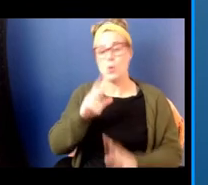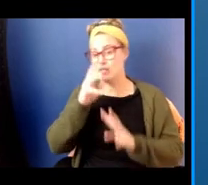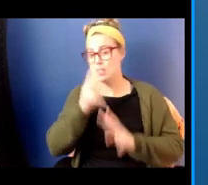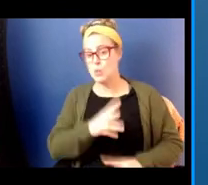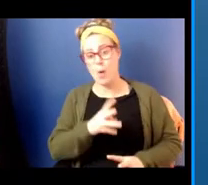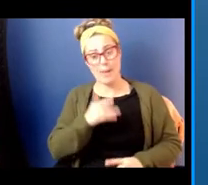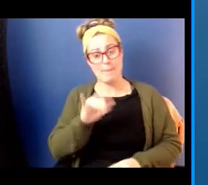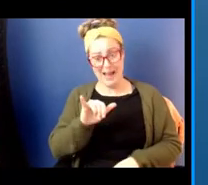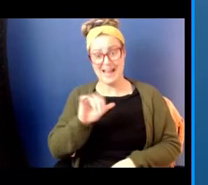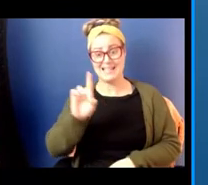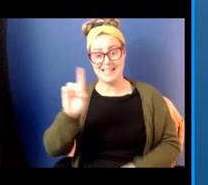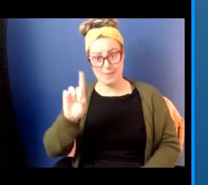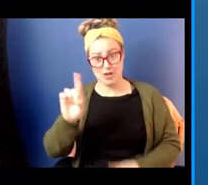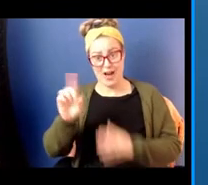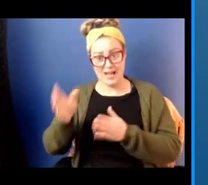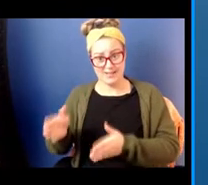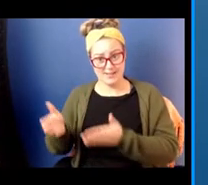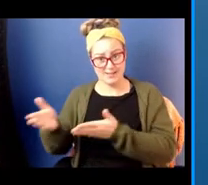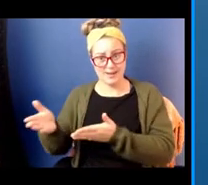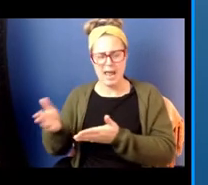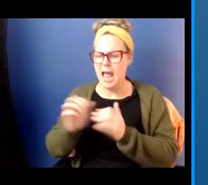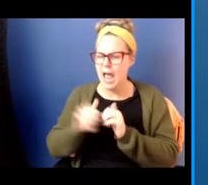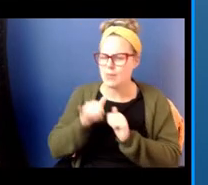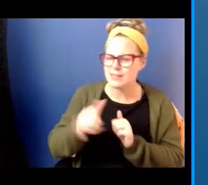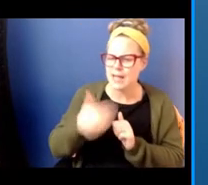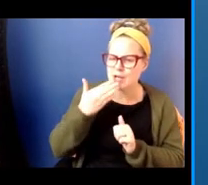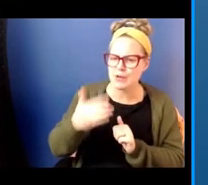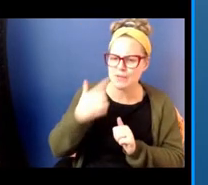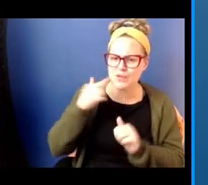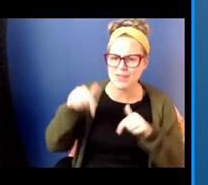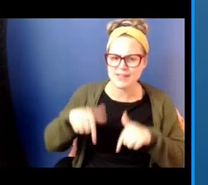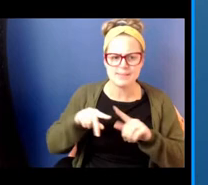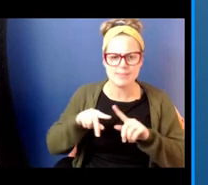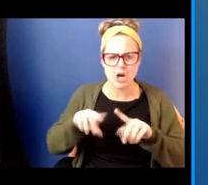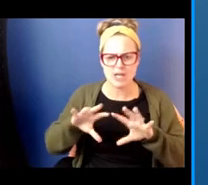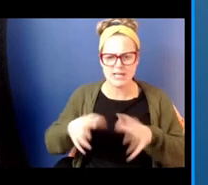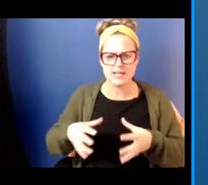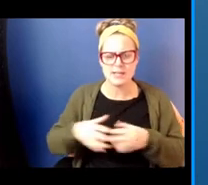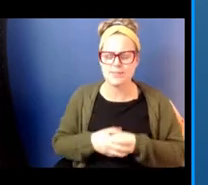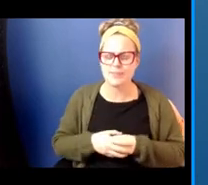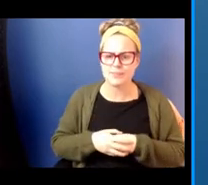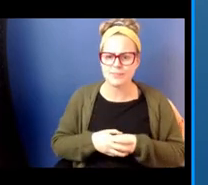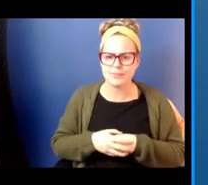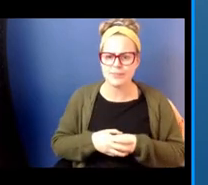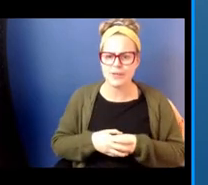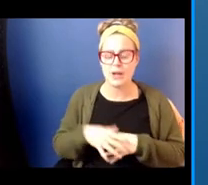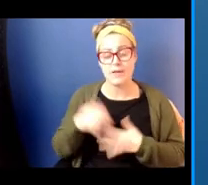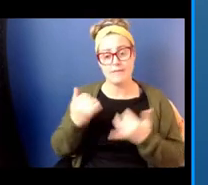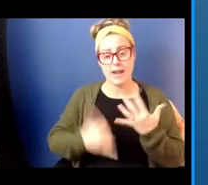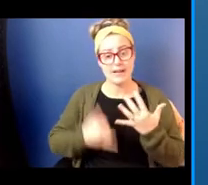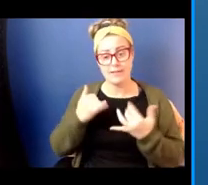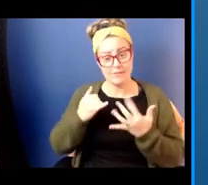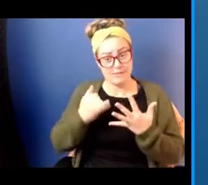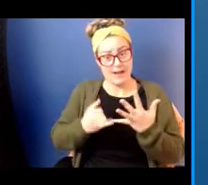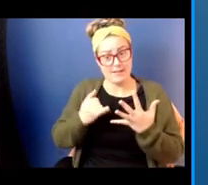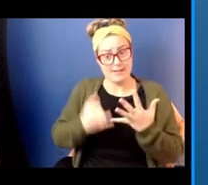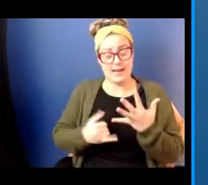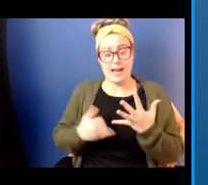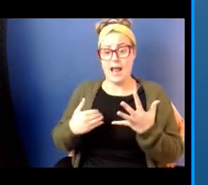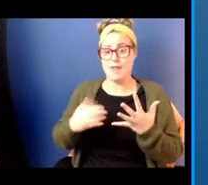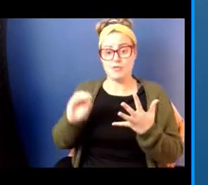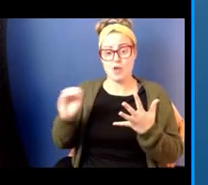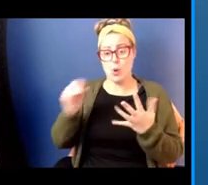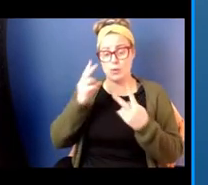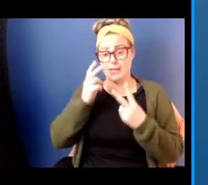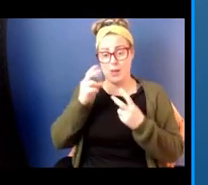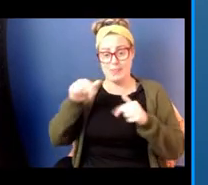party and finally I have no doubt this committee will adopt these proposals and my no vote will be